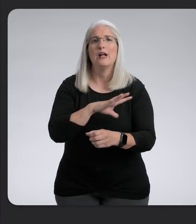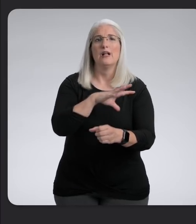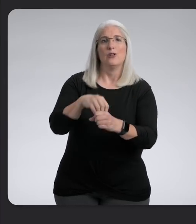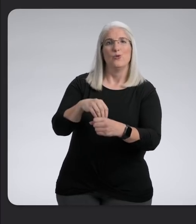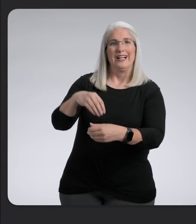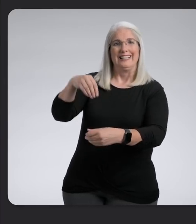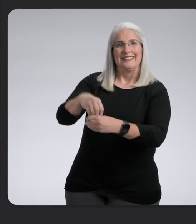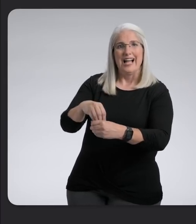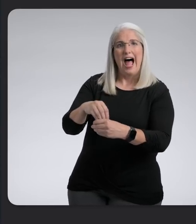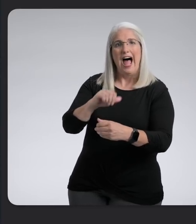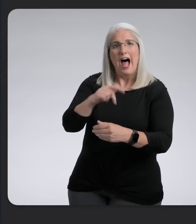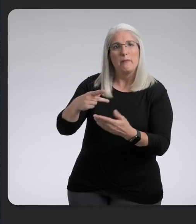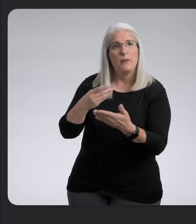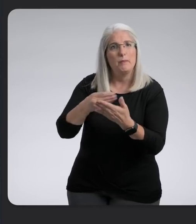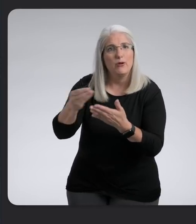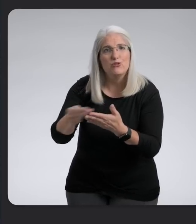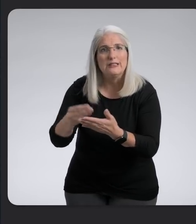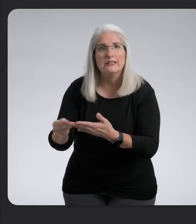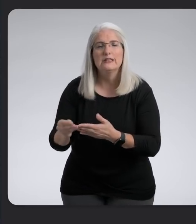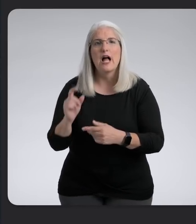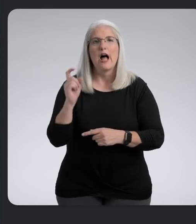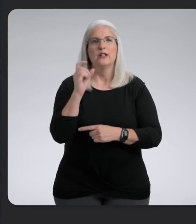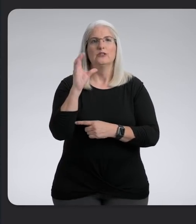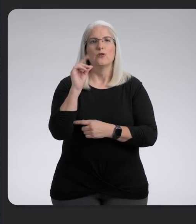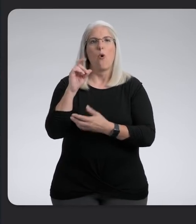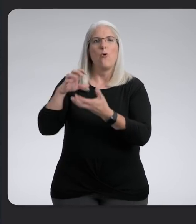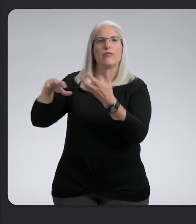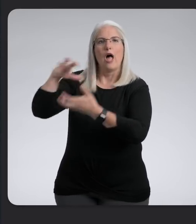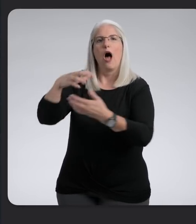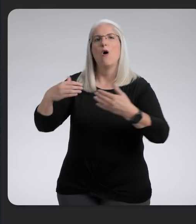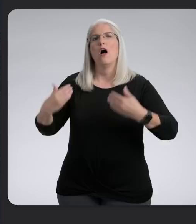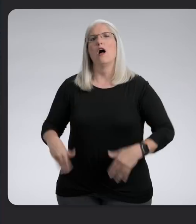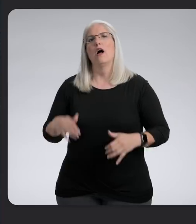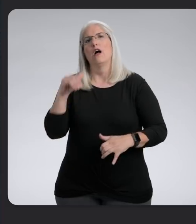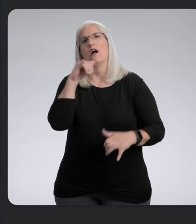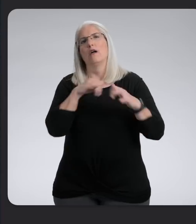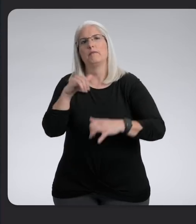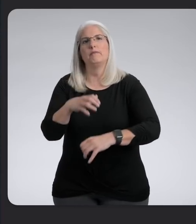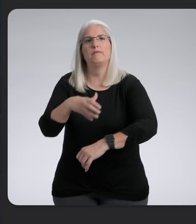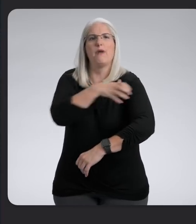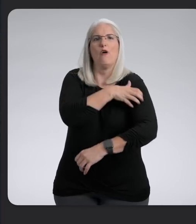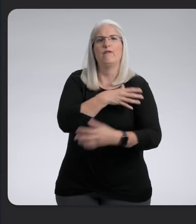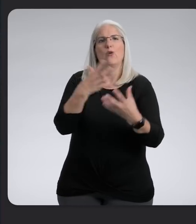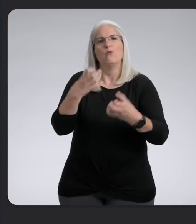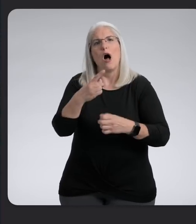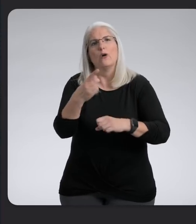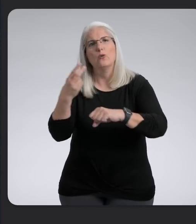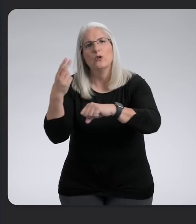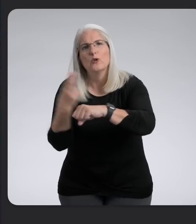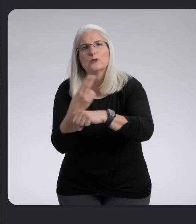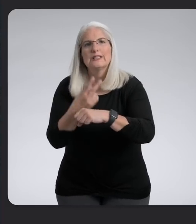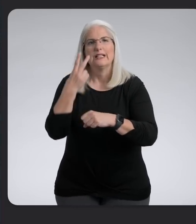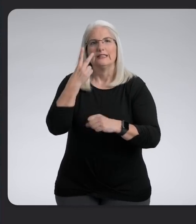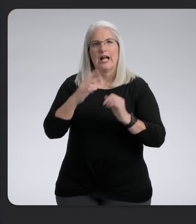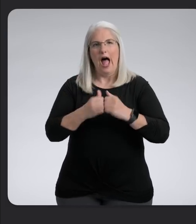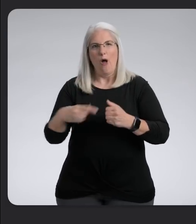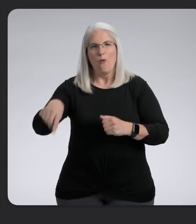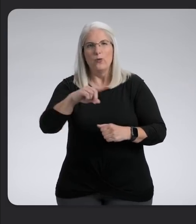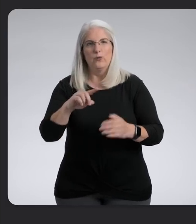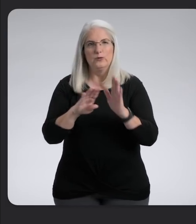is incredibly powerful, and we can't wait for you to use it and see how it will help you to build better apps